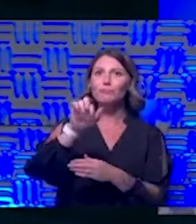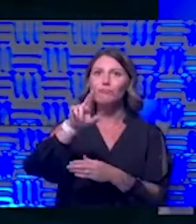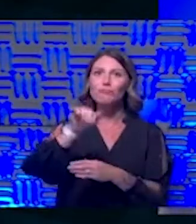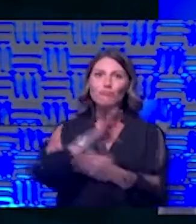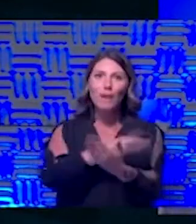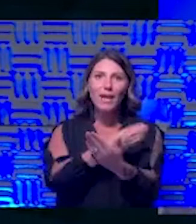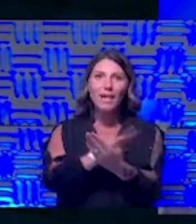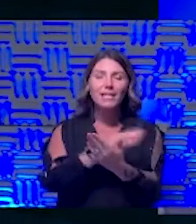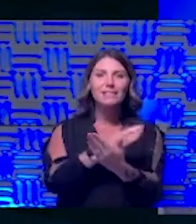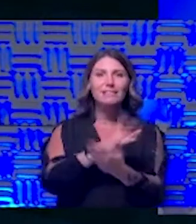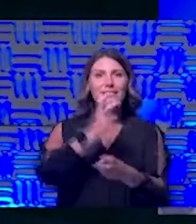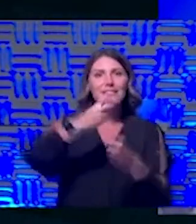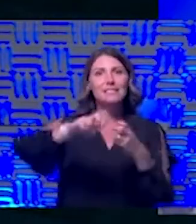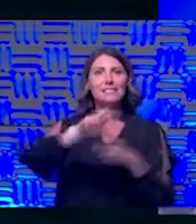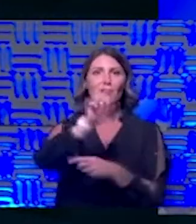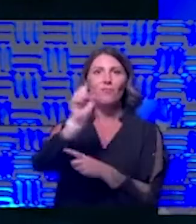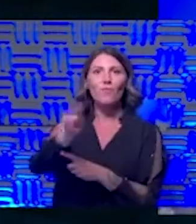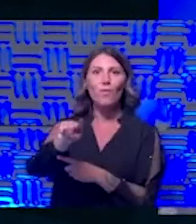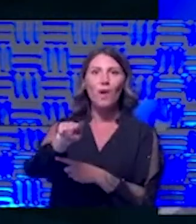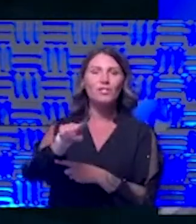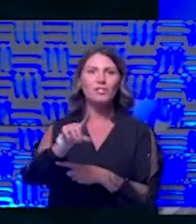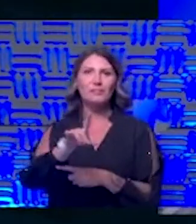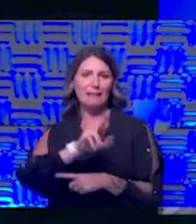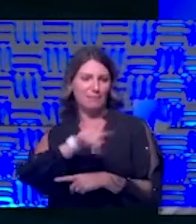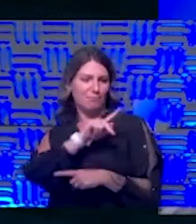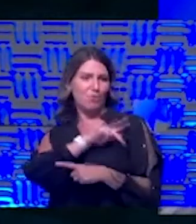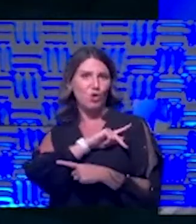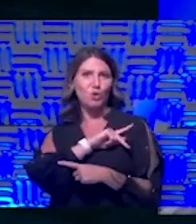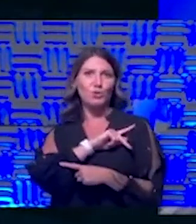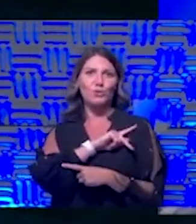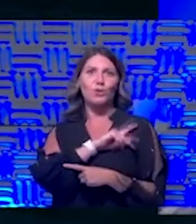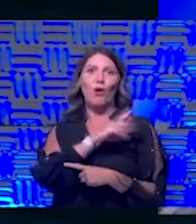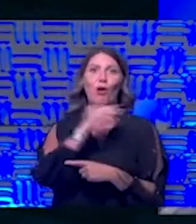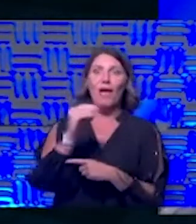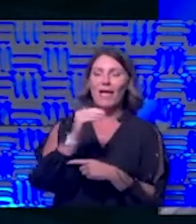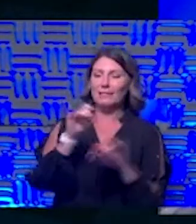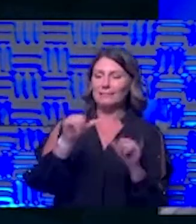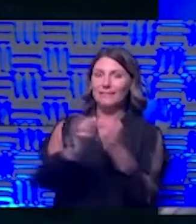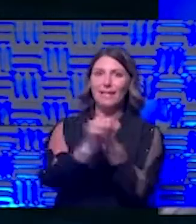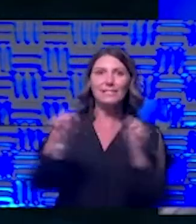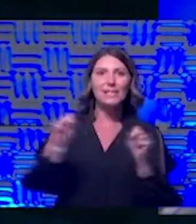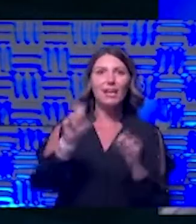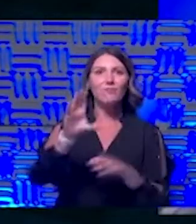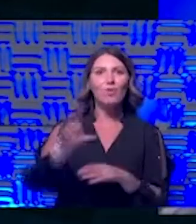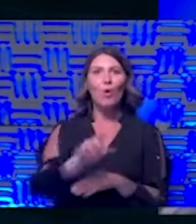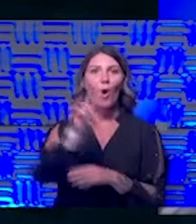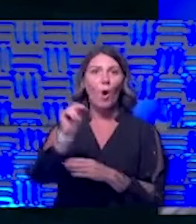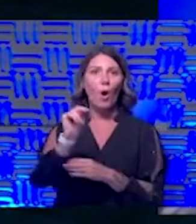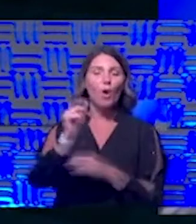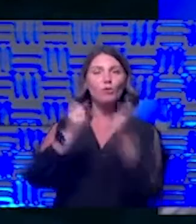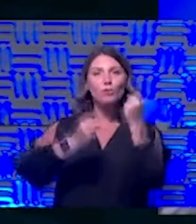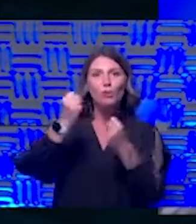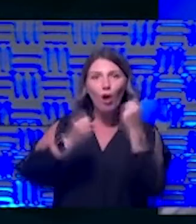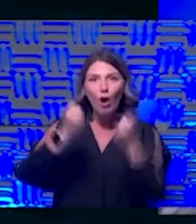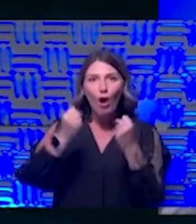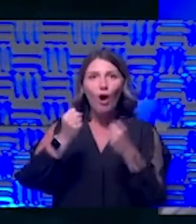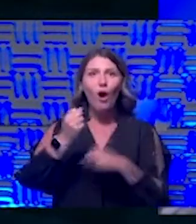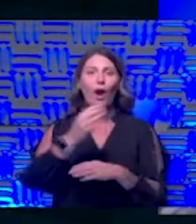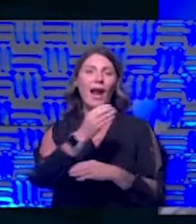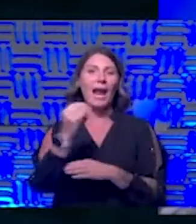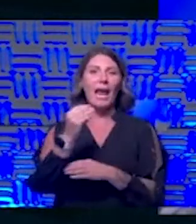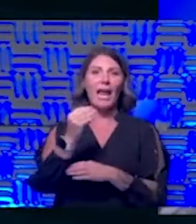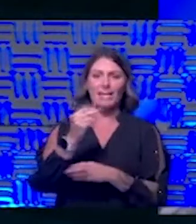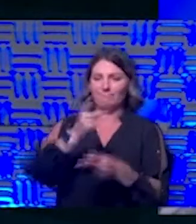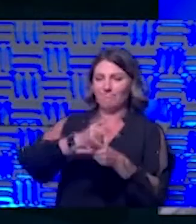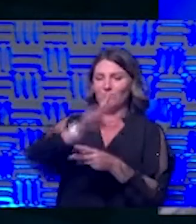and it's a personal calculus. The more that you can do to stay safe, stay in your own car, don't go outside, take your own food,